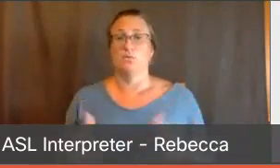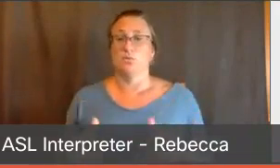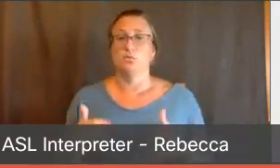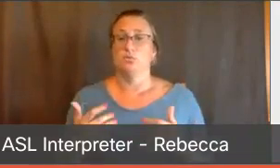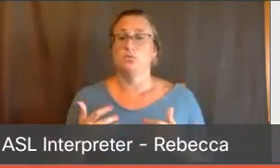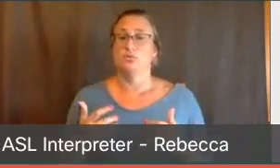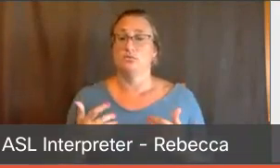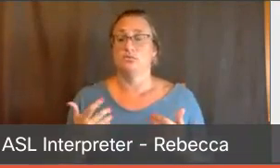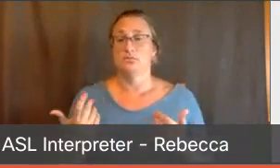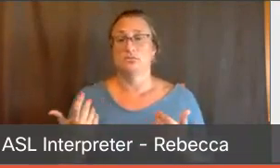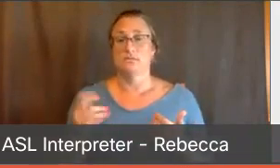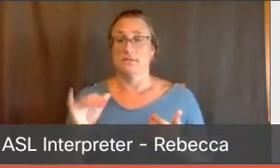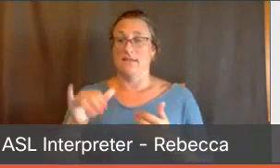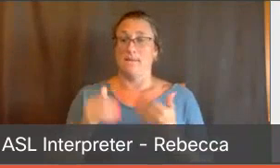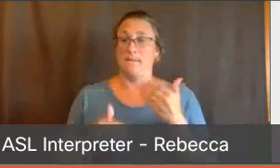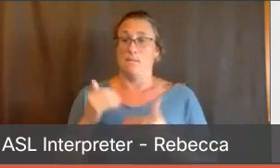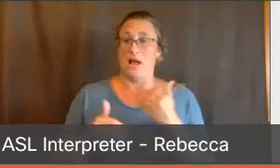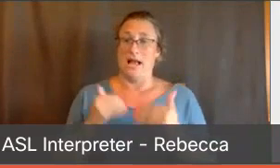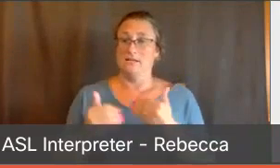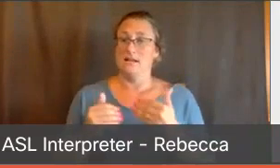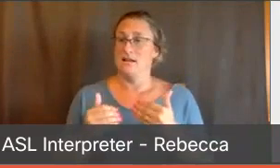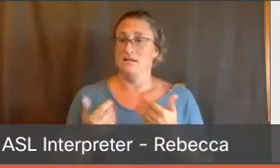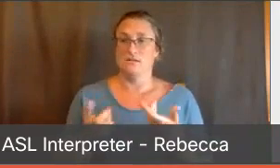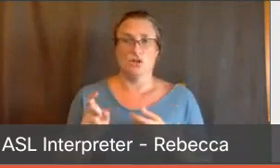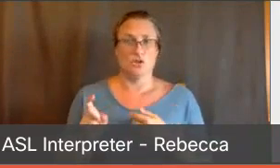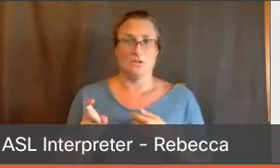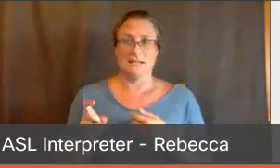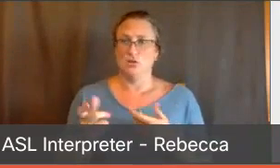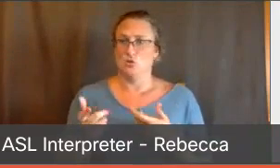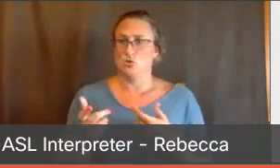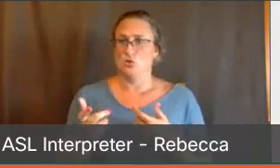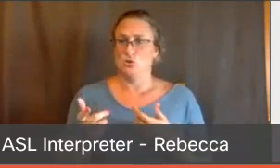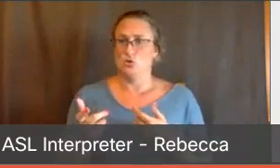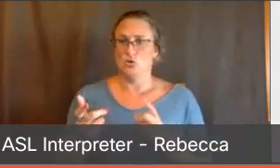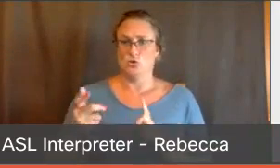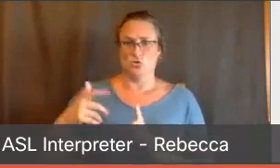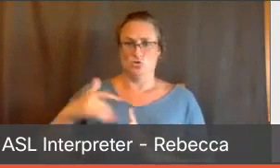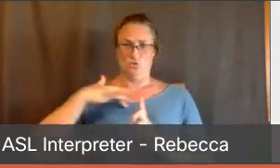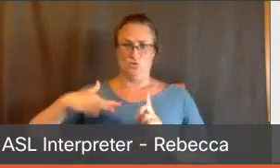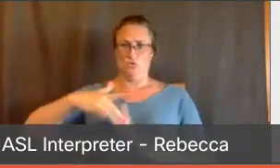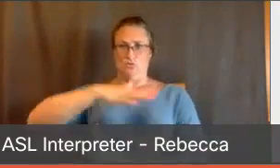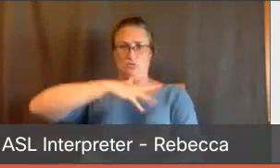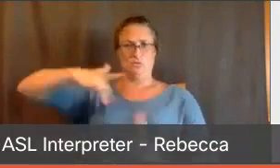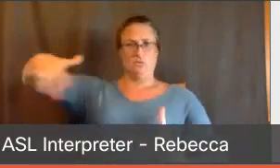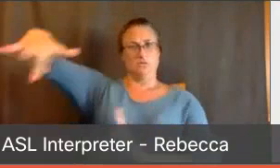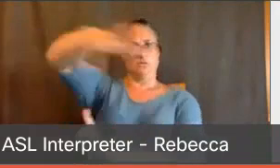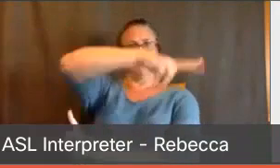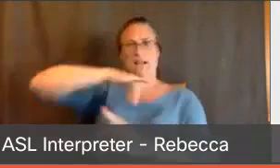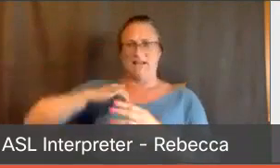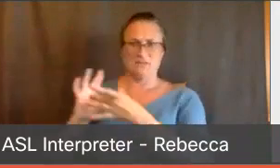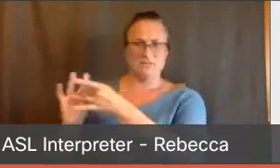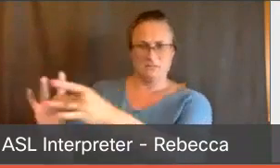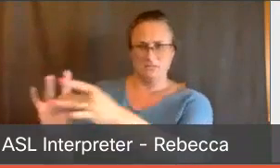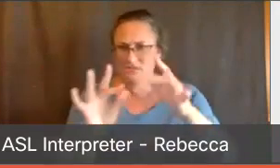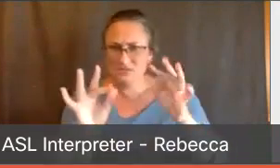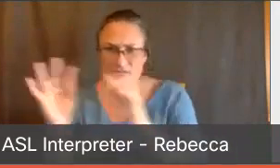of critically engaging with ourselves, with our community, with organizations and groups that